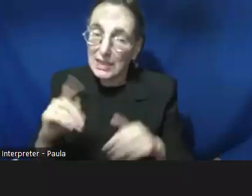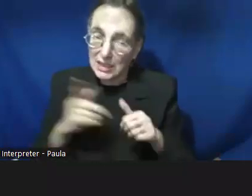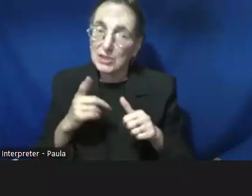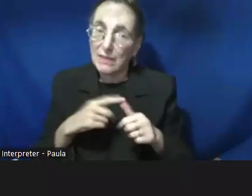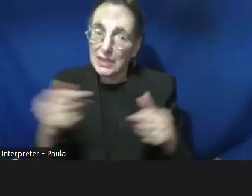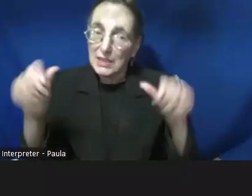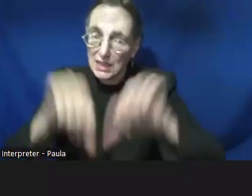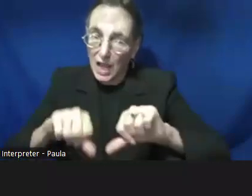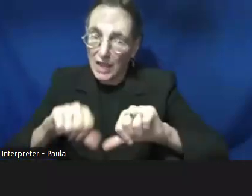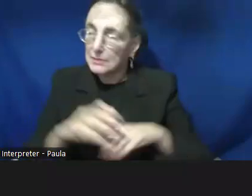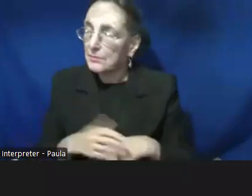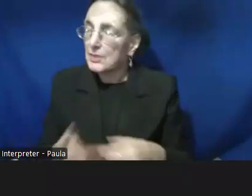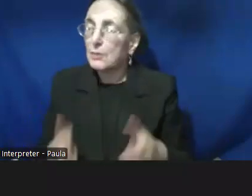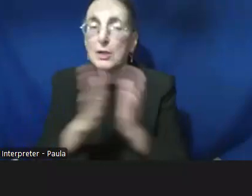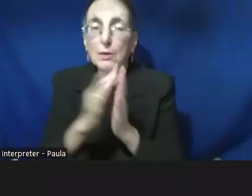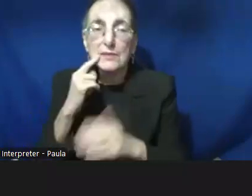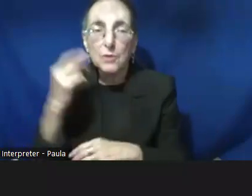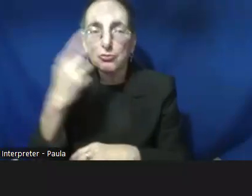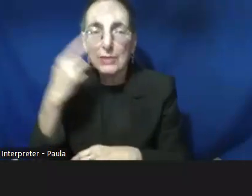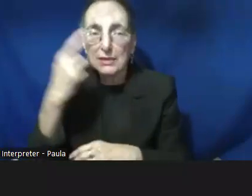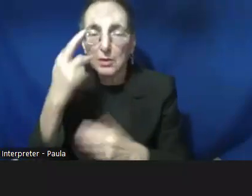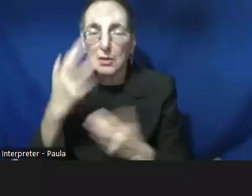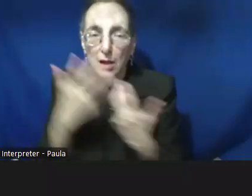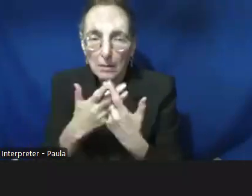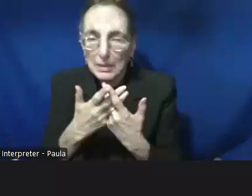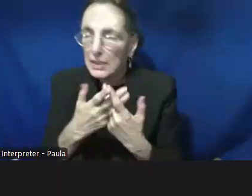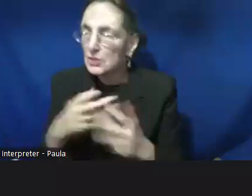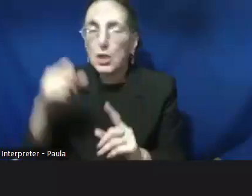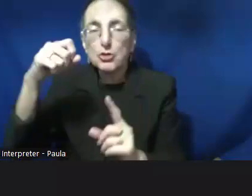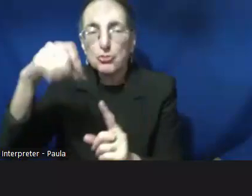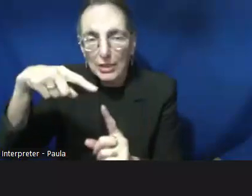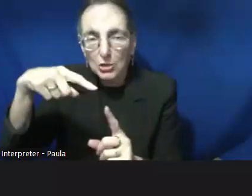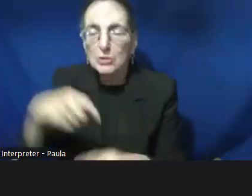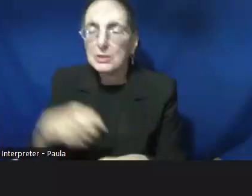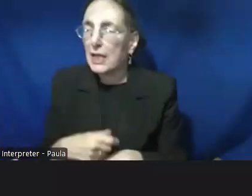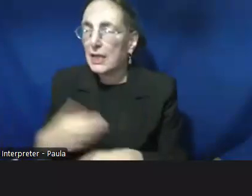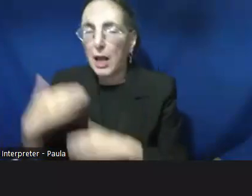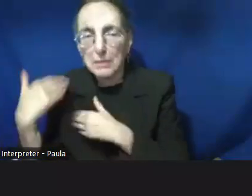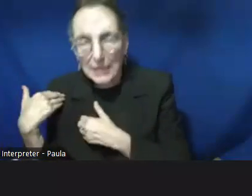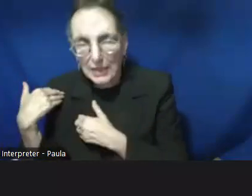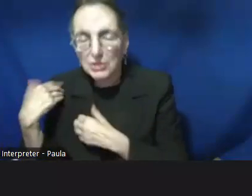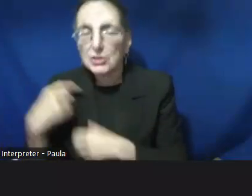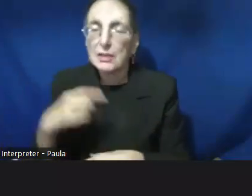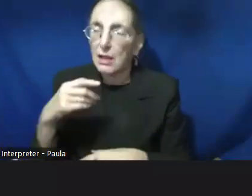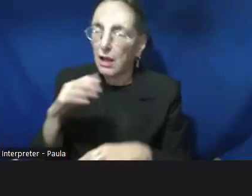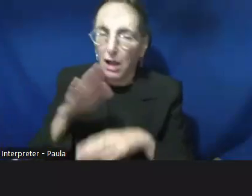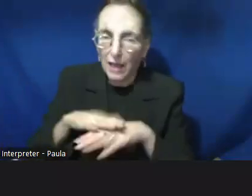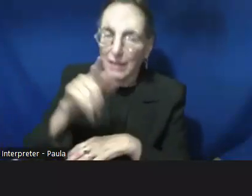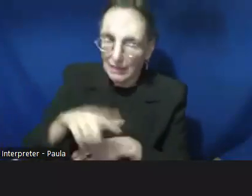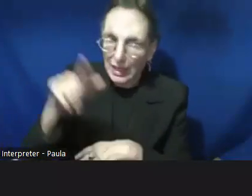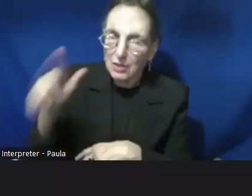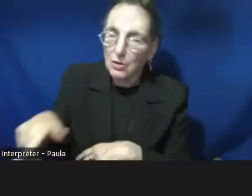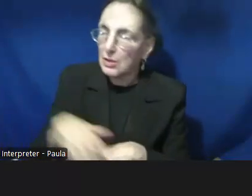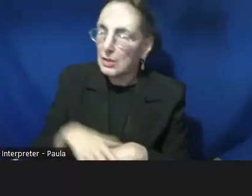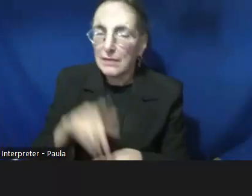The request for a reasonable accommodation triggers, as I mentioned, an obligation on the part of the landlord. And they have to say